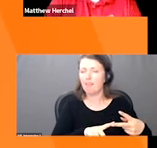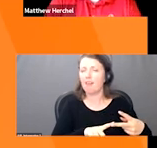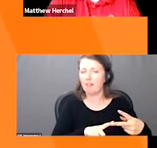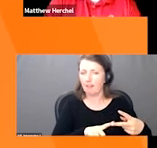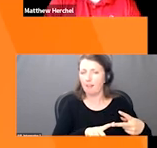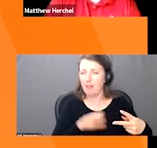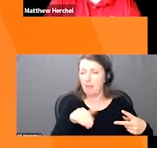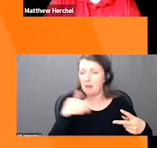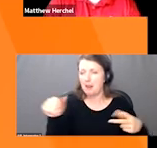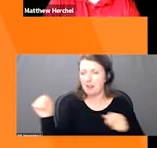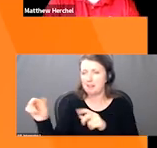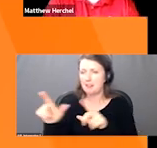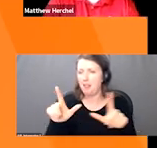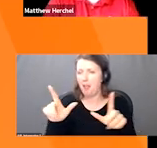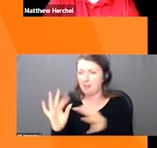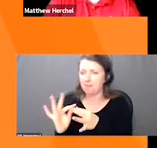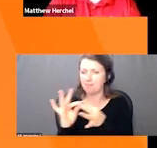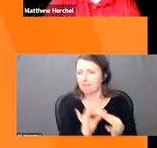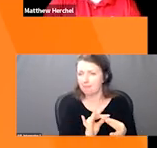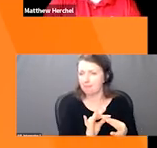a URL that was just